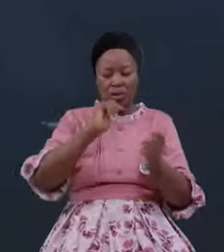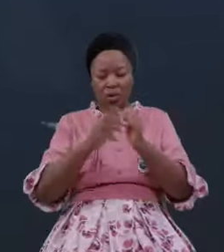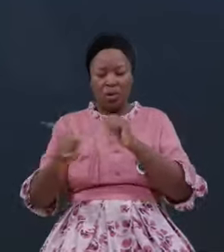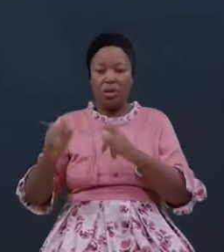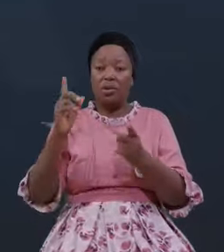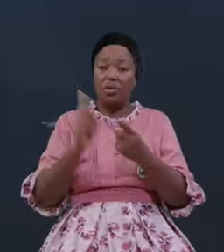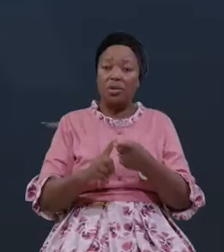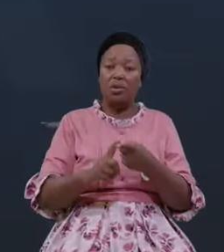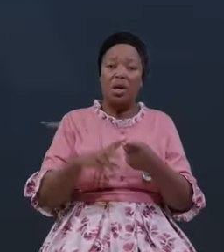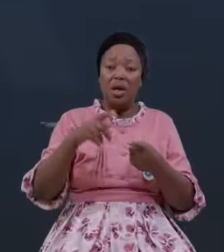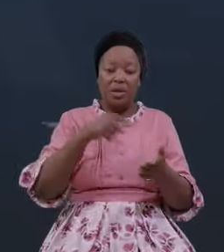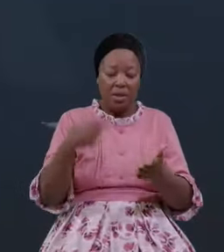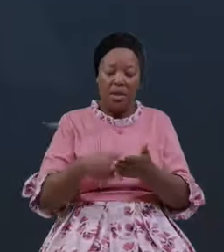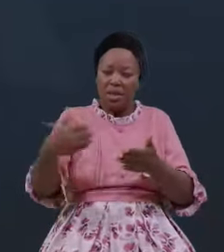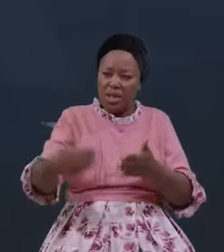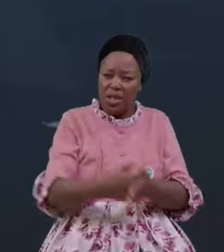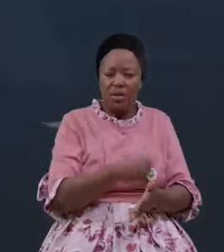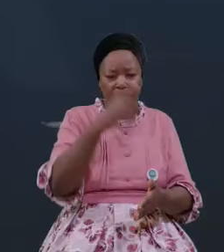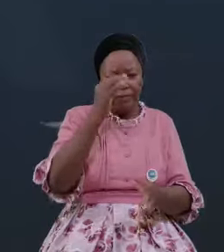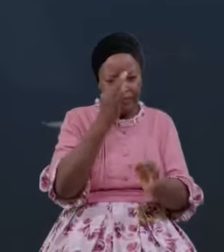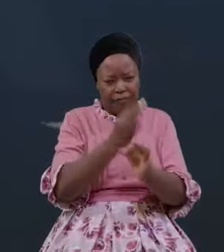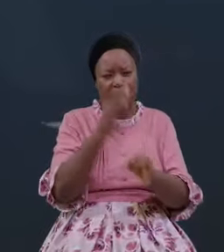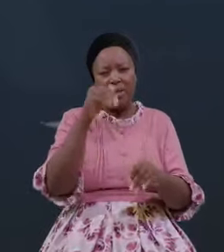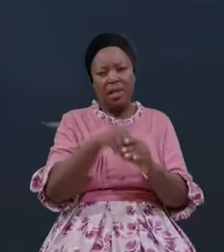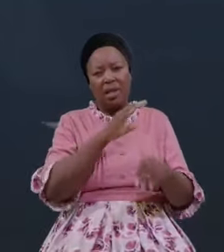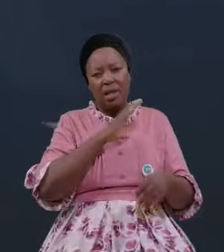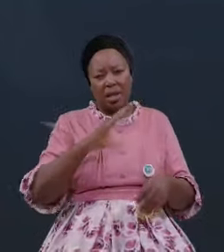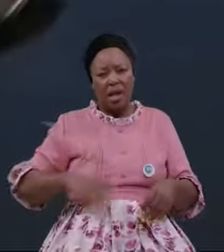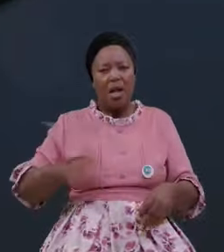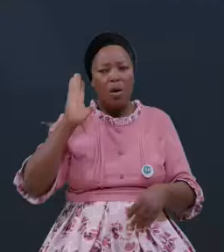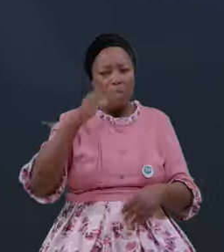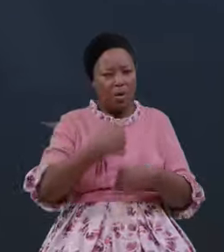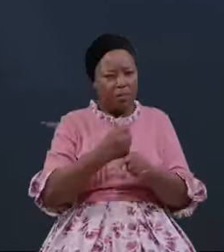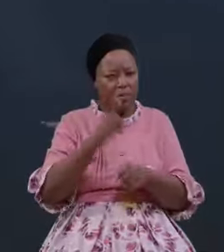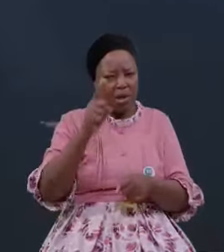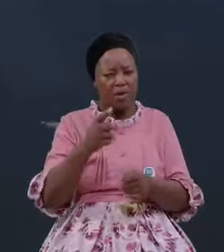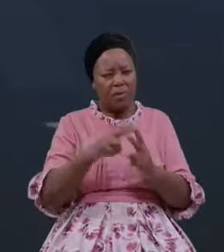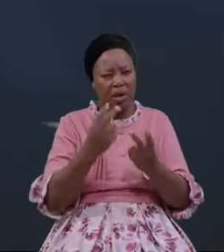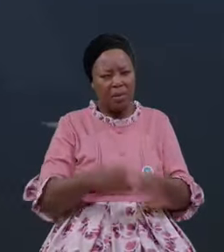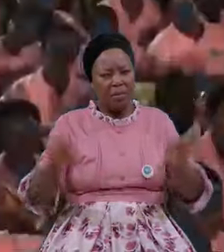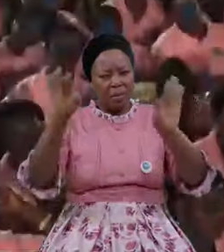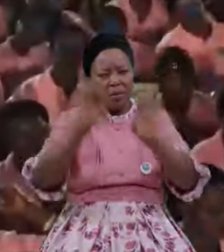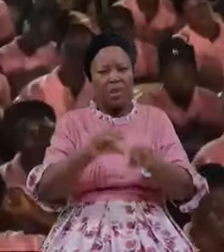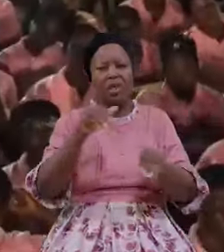new faith in Christ, will make you significant in life.